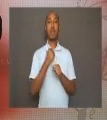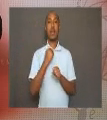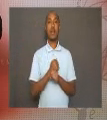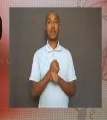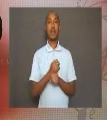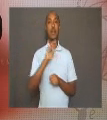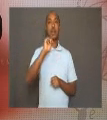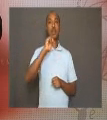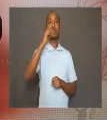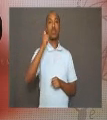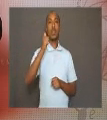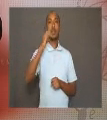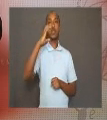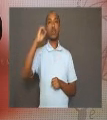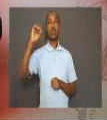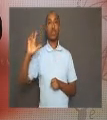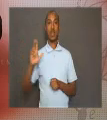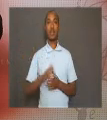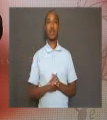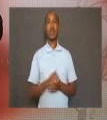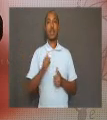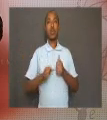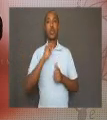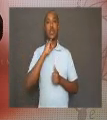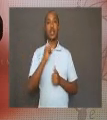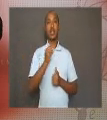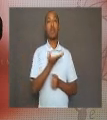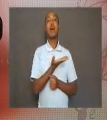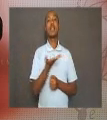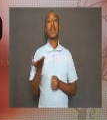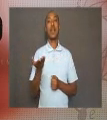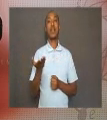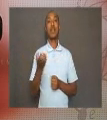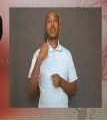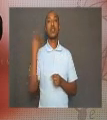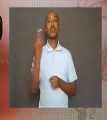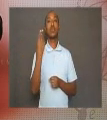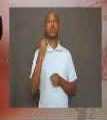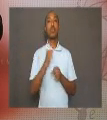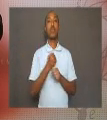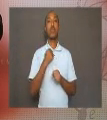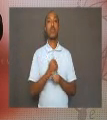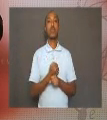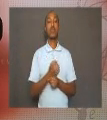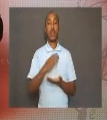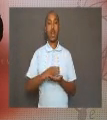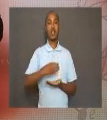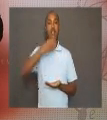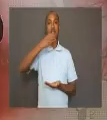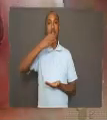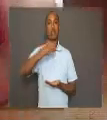prepare sodium carbonate, which is a raw material used to produce glass.